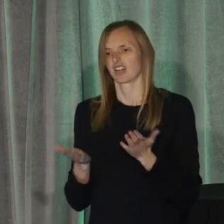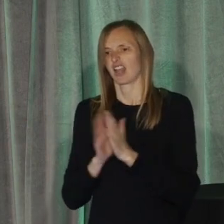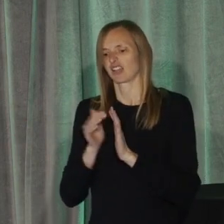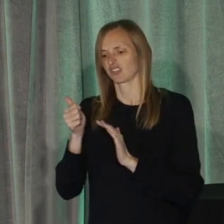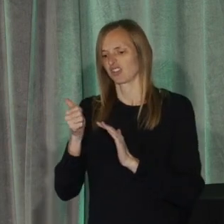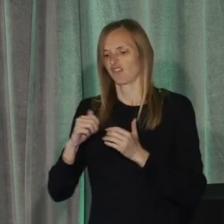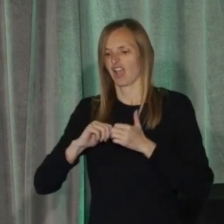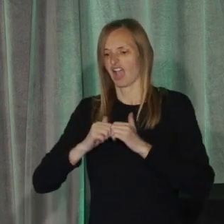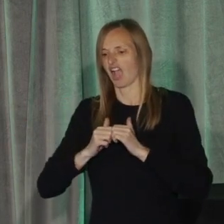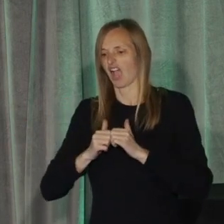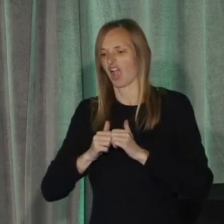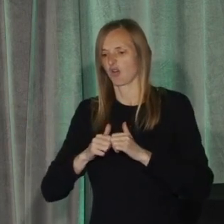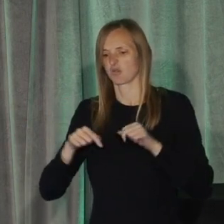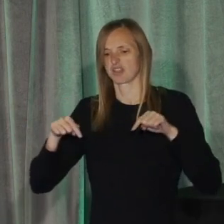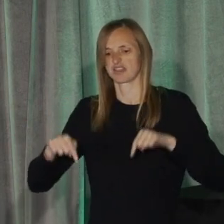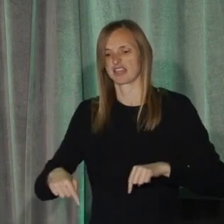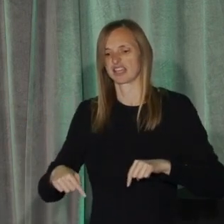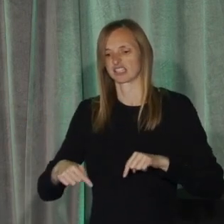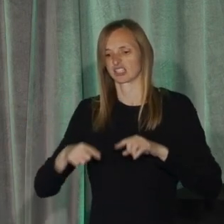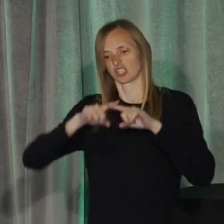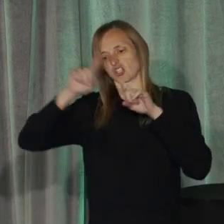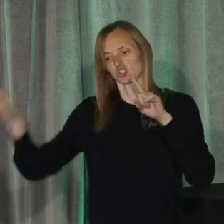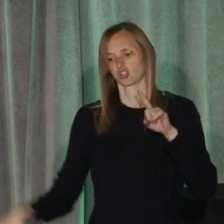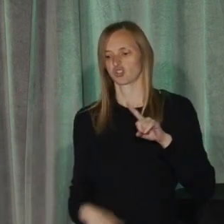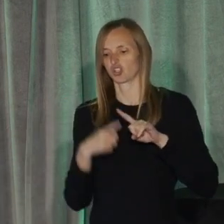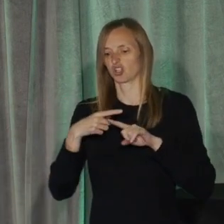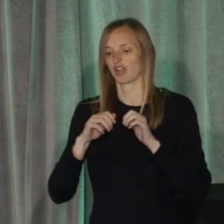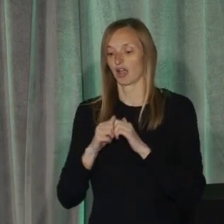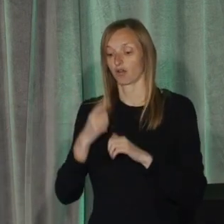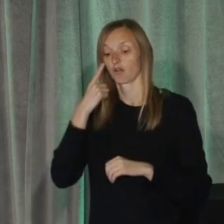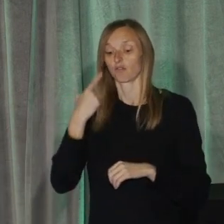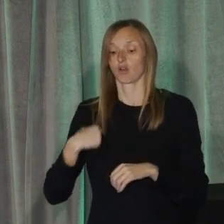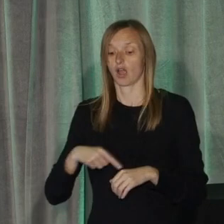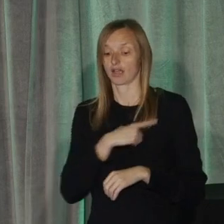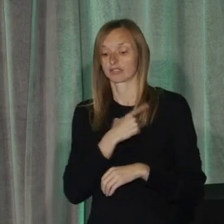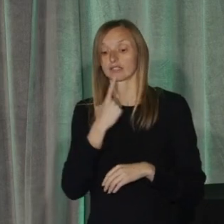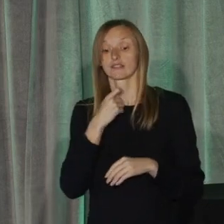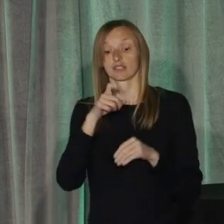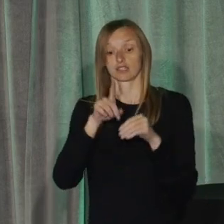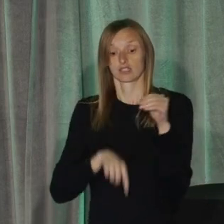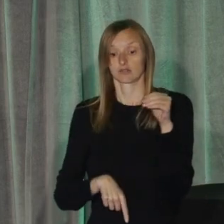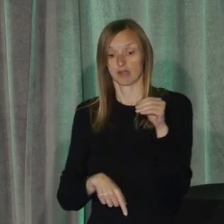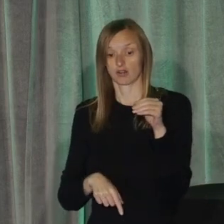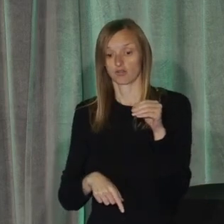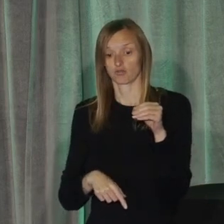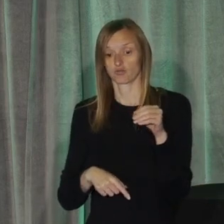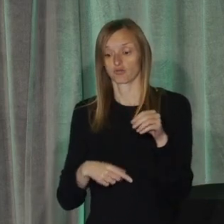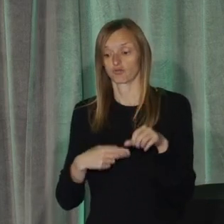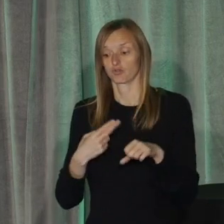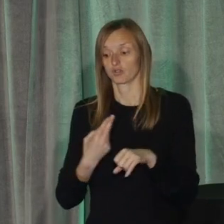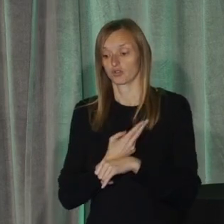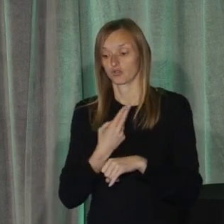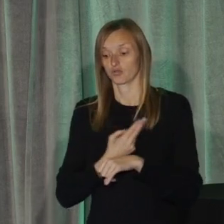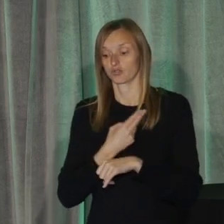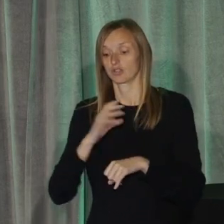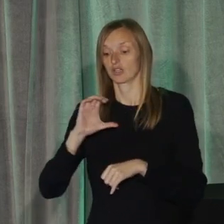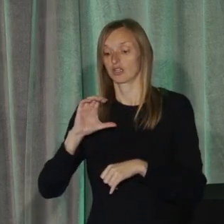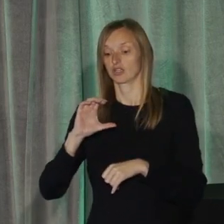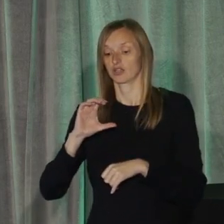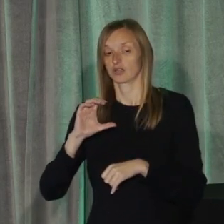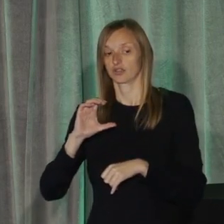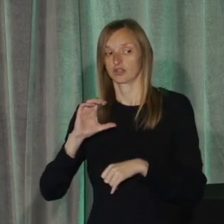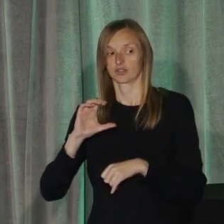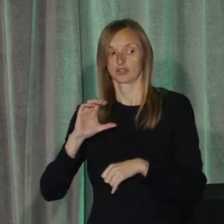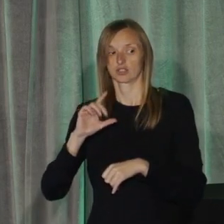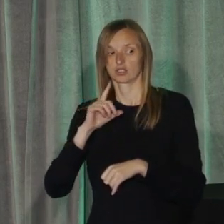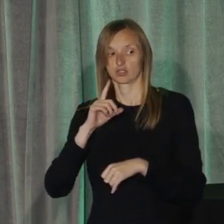is it being Sakura? So for us, our tomatoes that were used, for our chocolates that we're